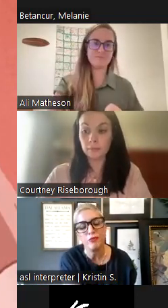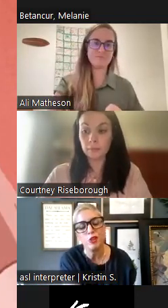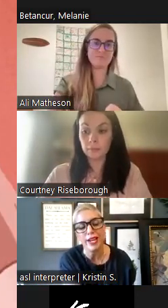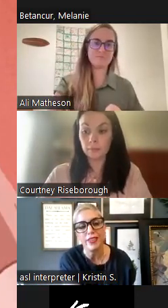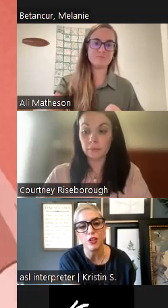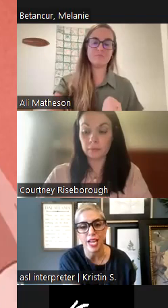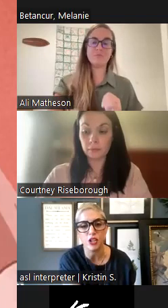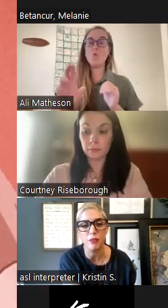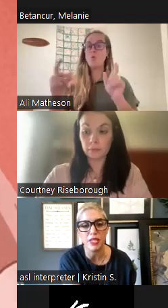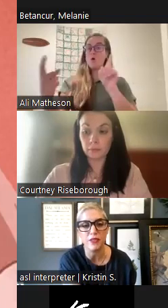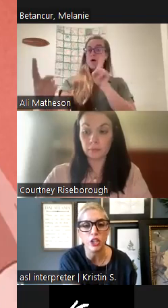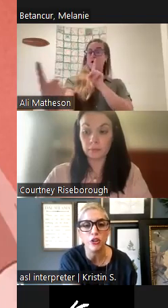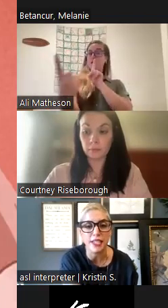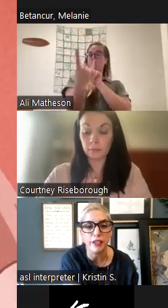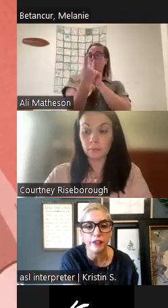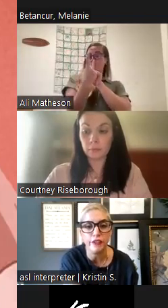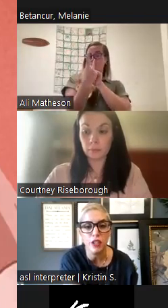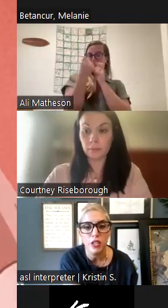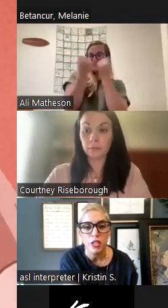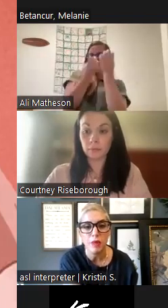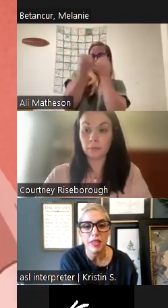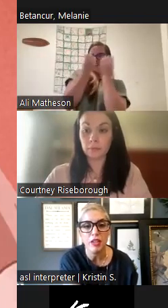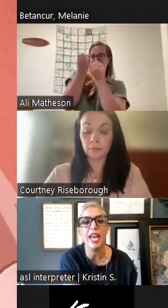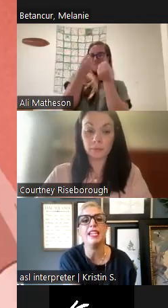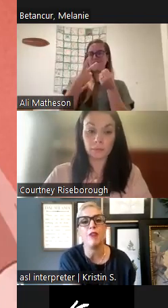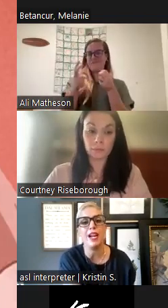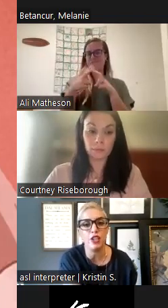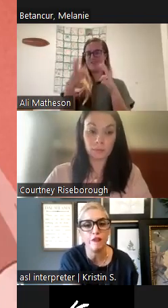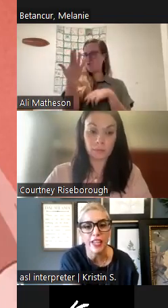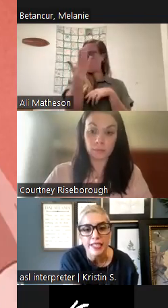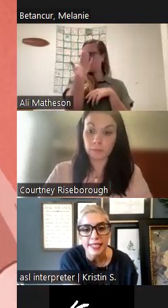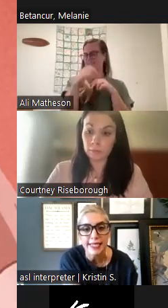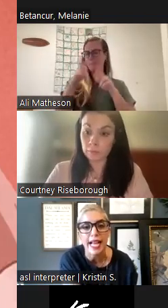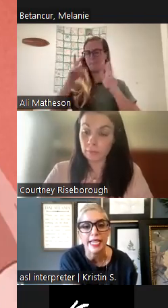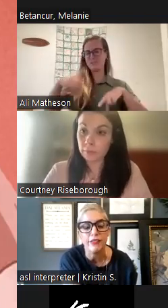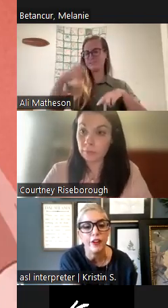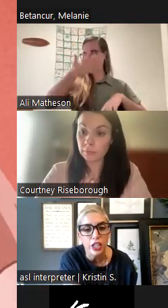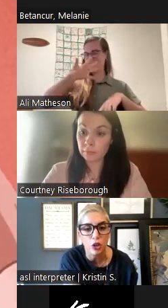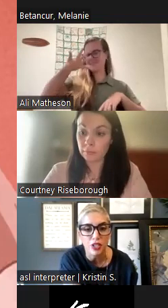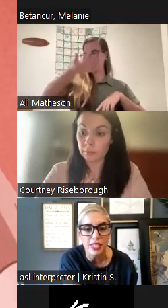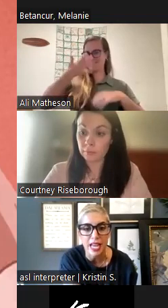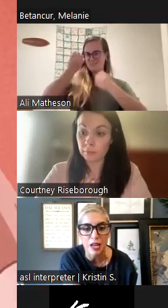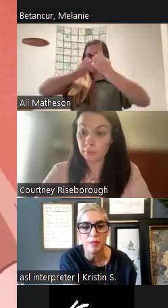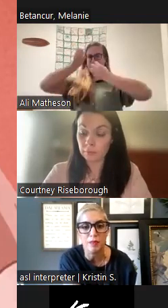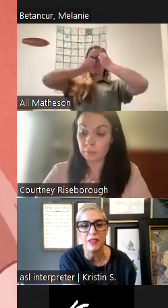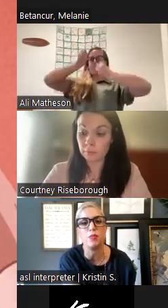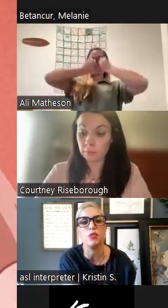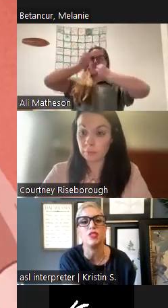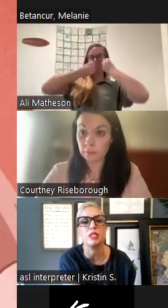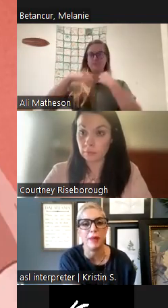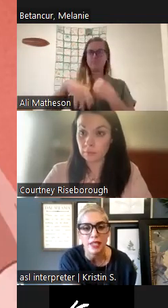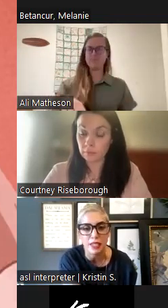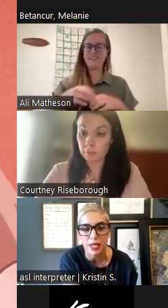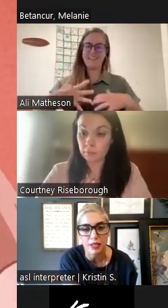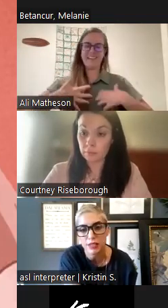So they're trying to get their attention, but it's very aggressive. Maybe they'll get right in their face to sign, very close to them, and be in their